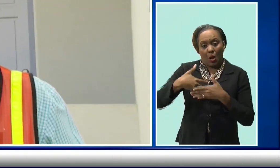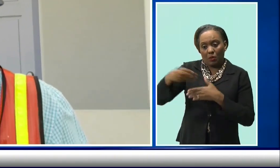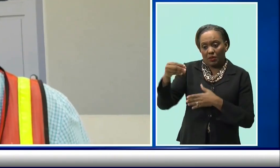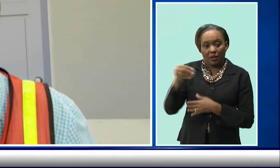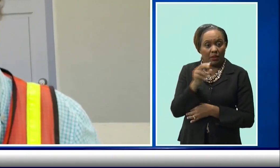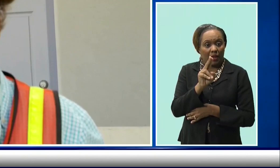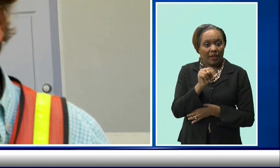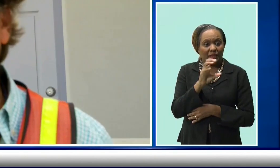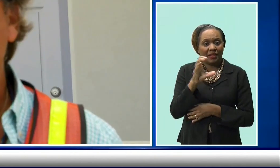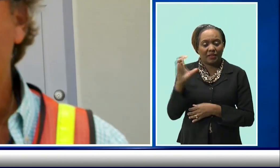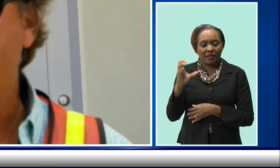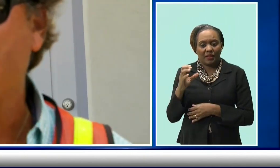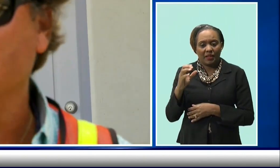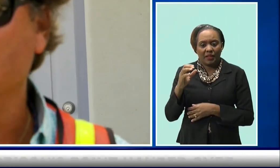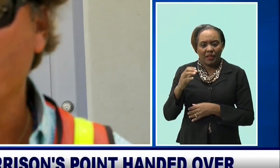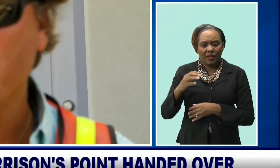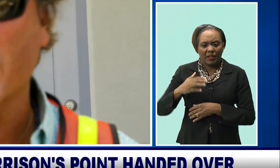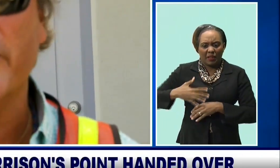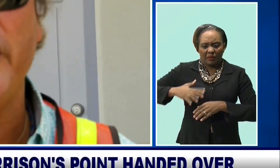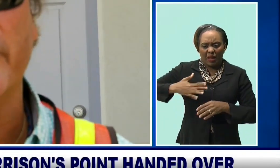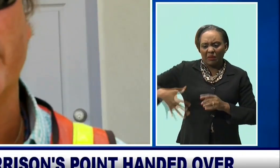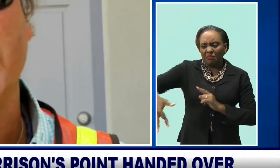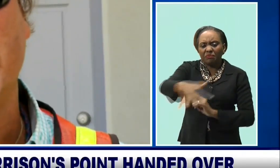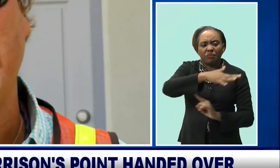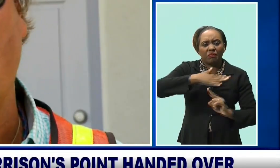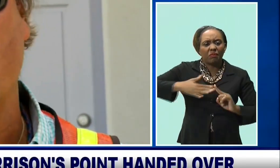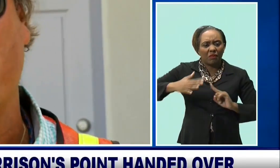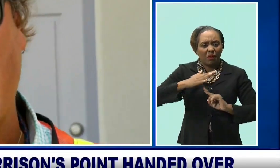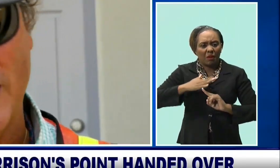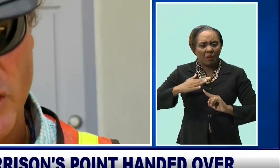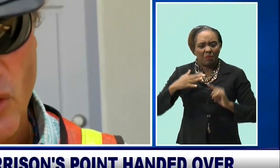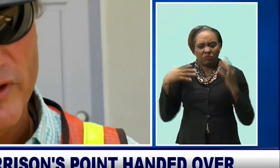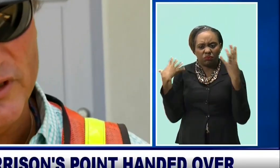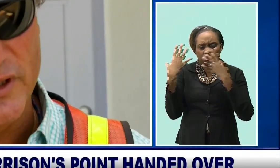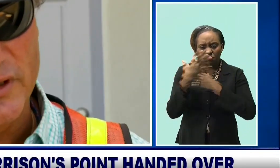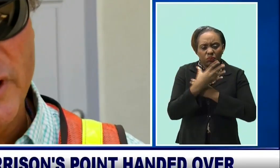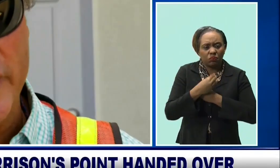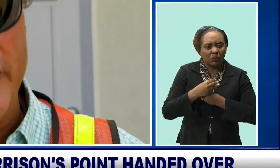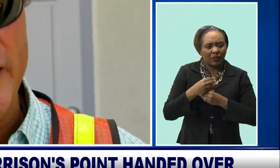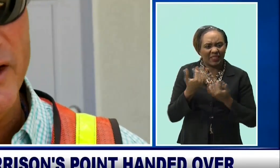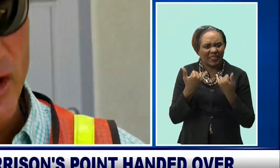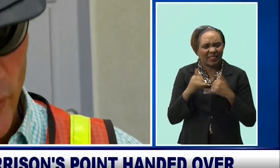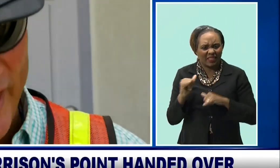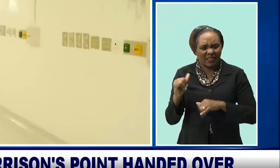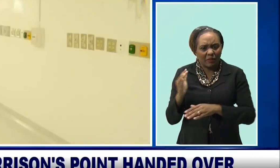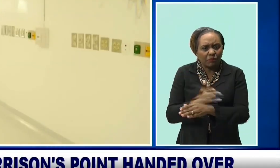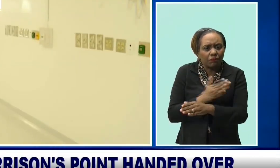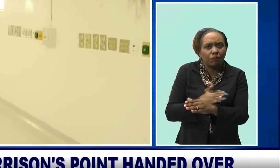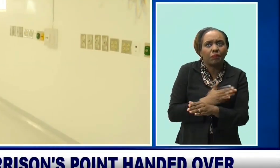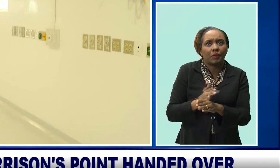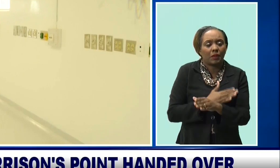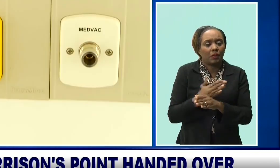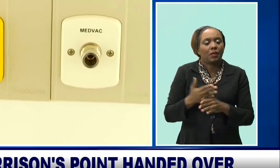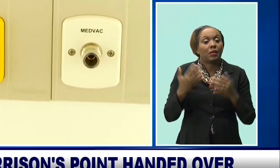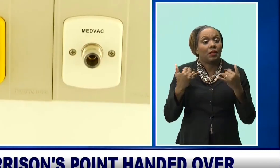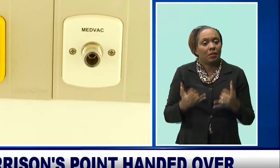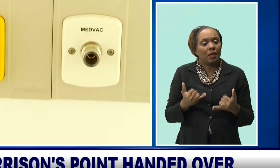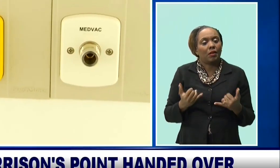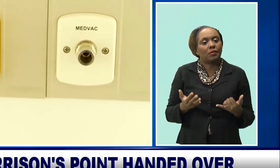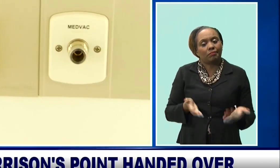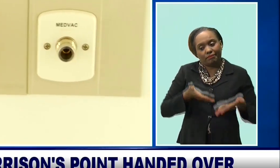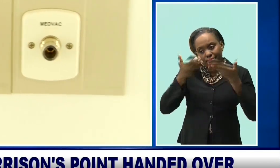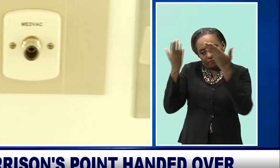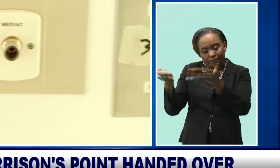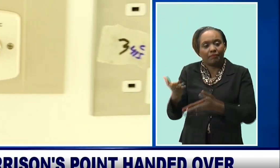and that will go on for a little bit. And we are here now, we've handed over to the QEH hospital, and they will